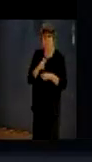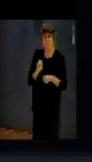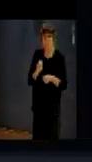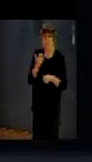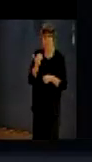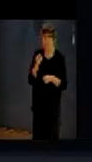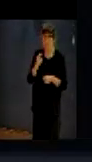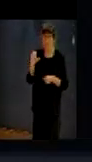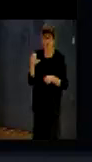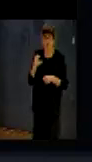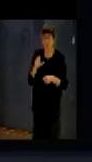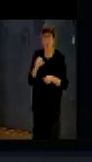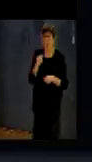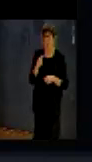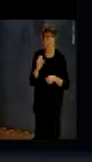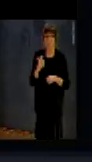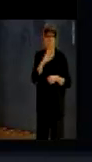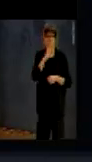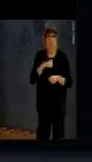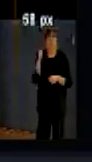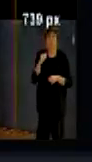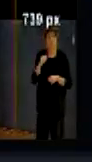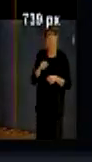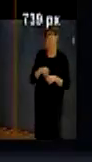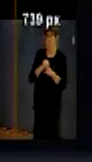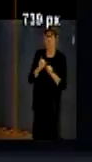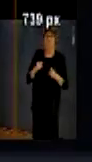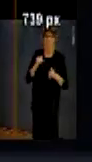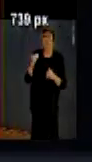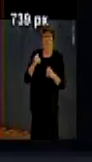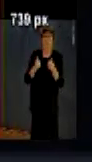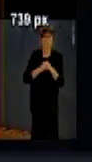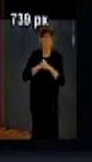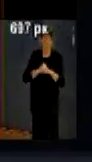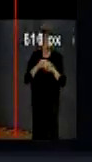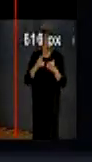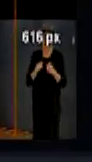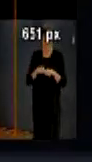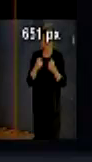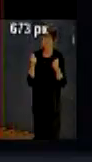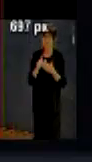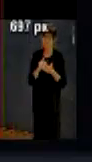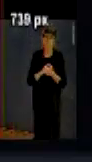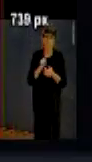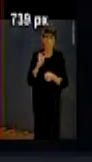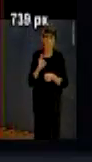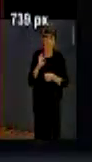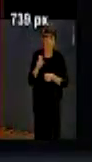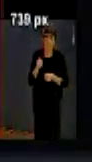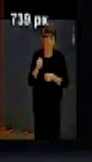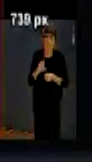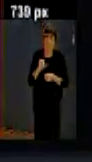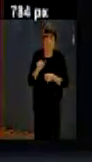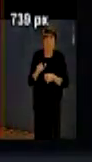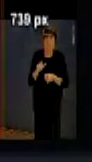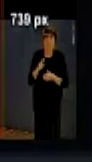15600. The abuse of an elder or dependent adult, which are protected classes, should be a violation of the victim's civil rights. And